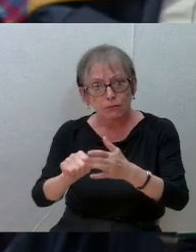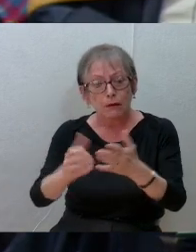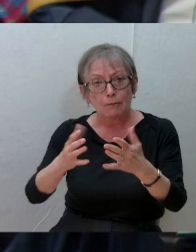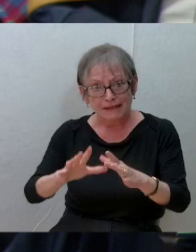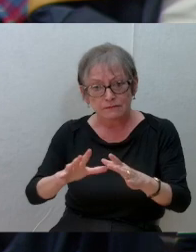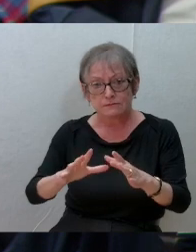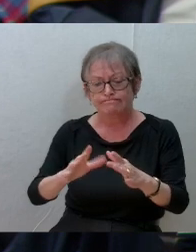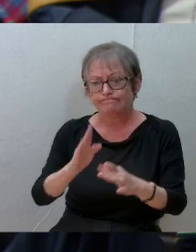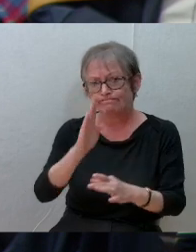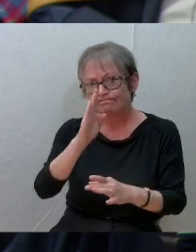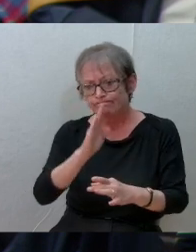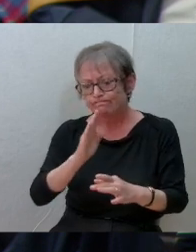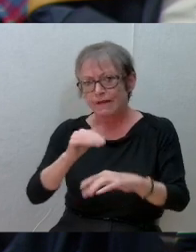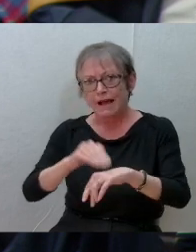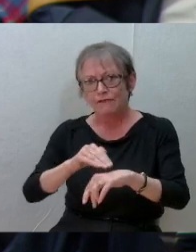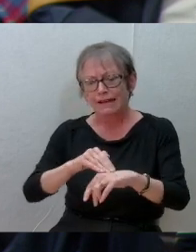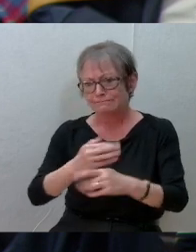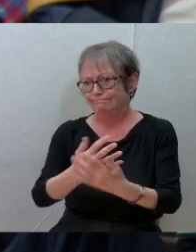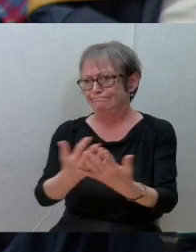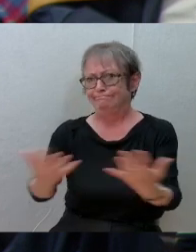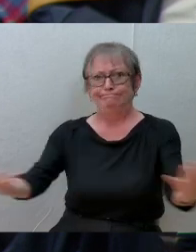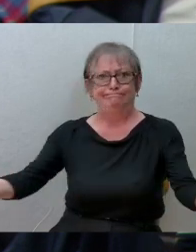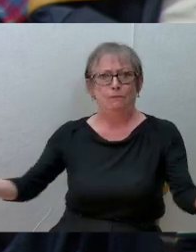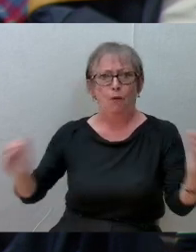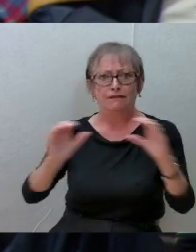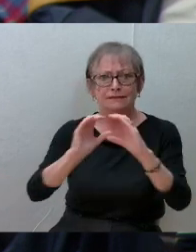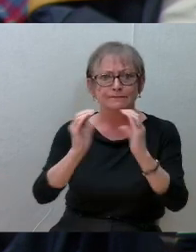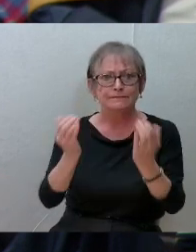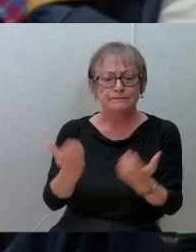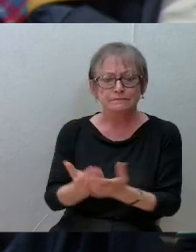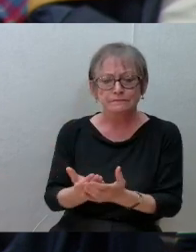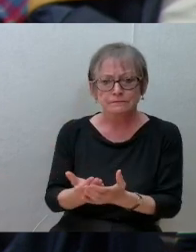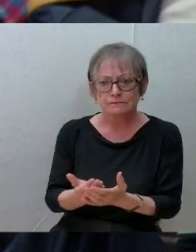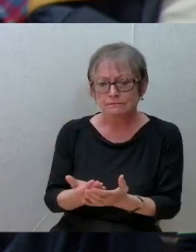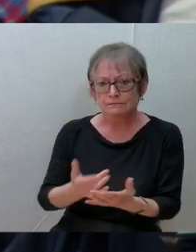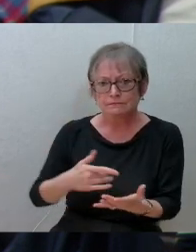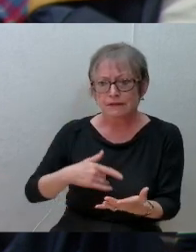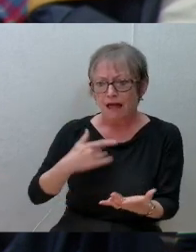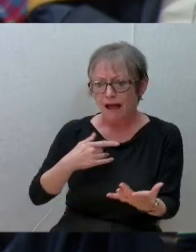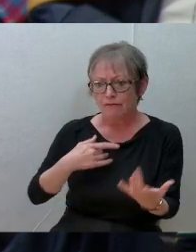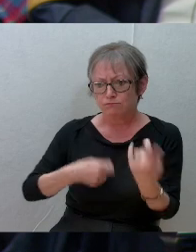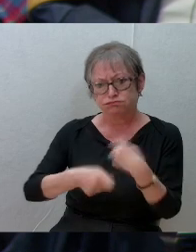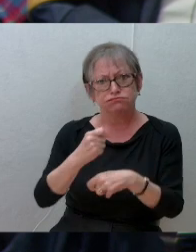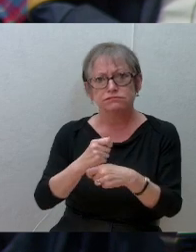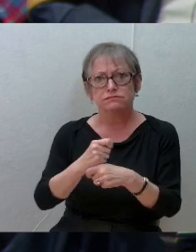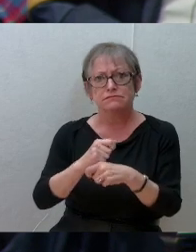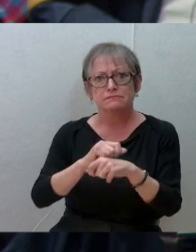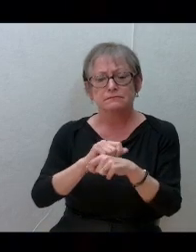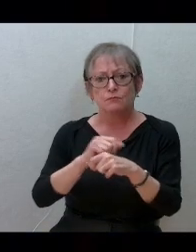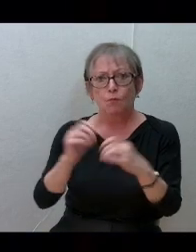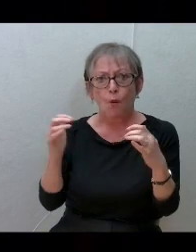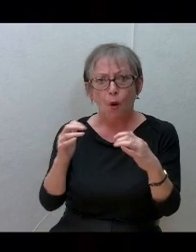that sadly affect so many people around the world. Lives thrown into chaos through